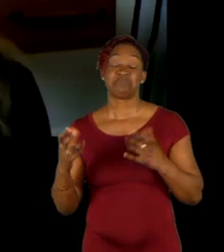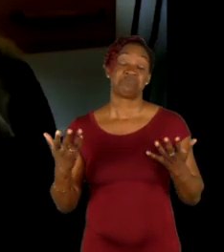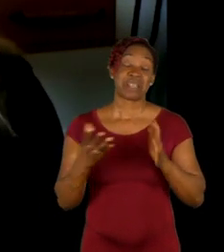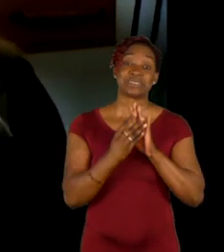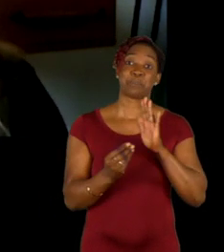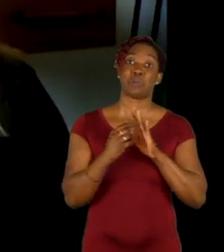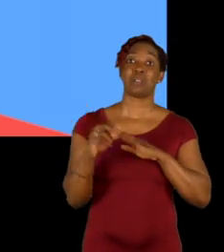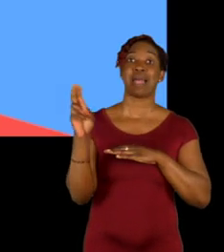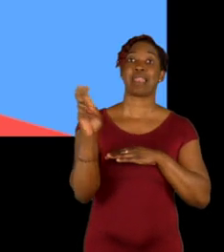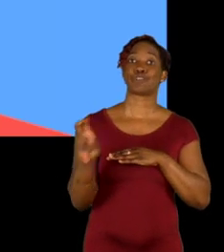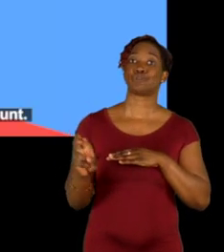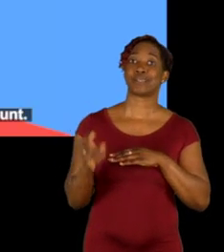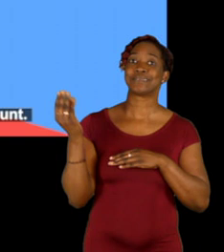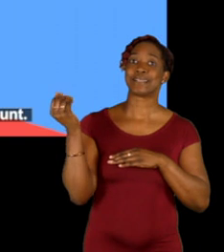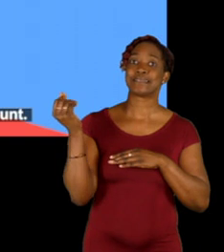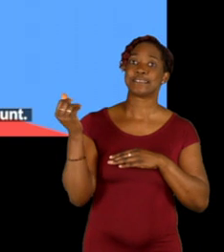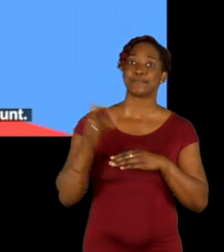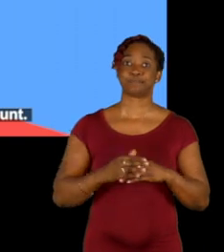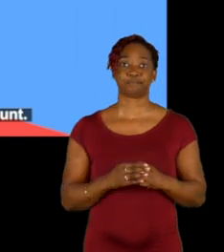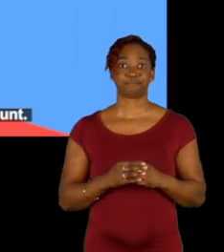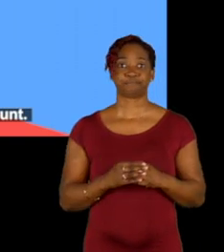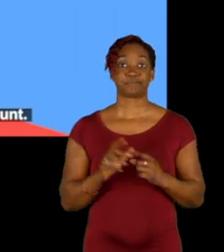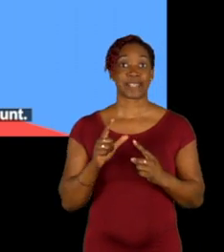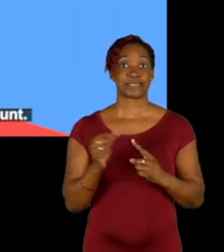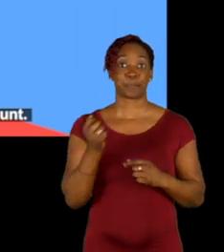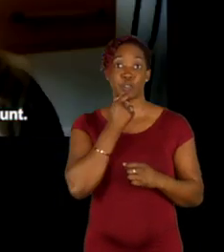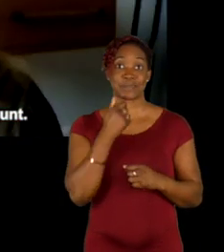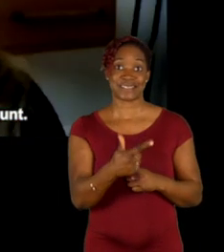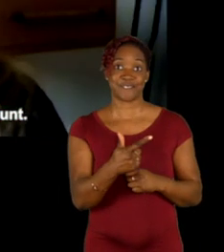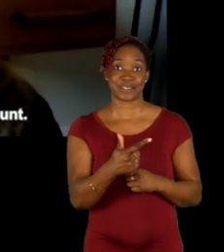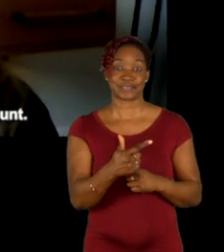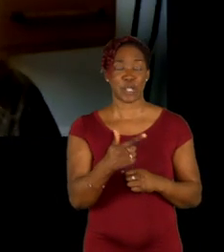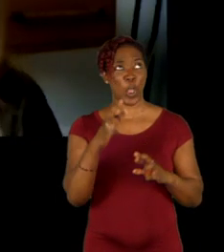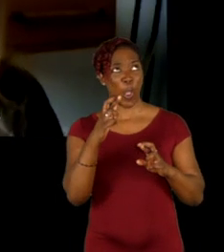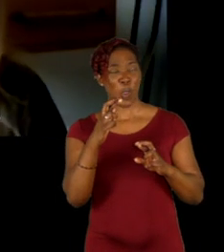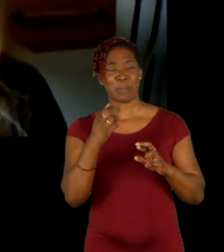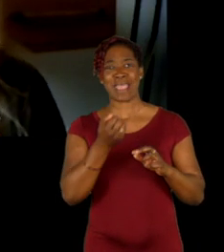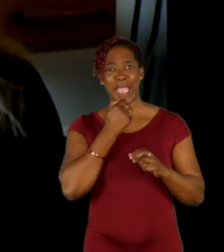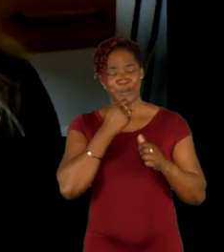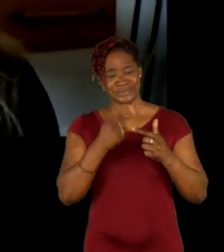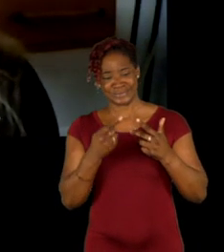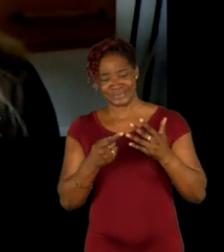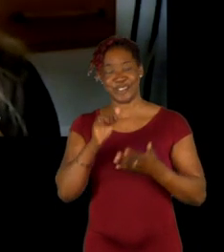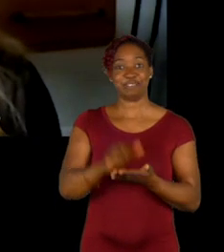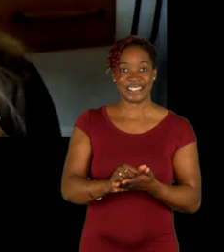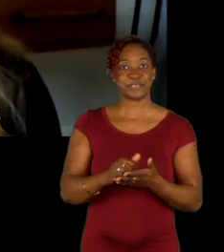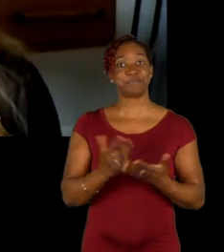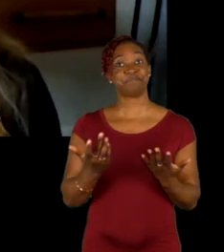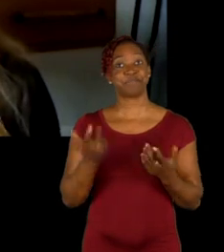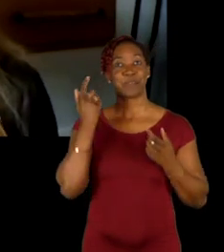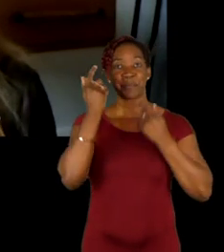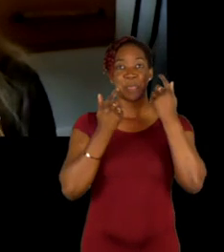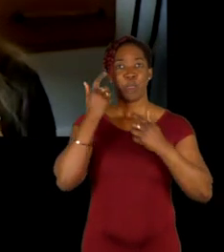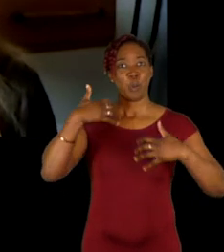example. Tip number 7, I hope I'm not losing count, is to think about our